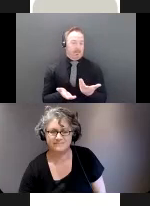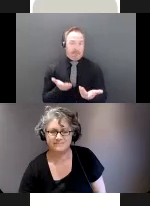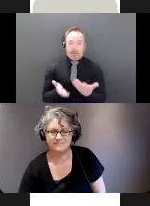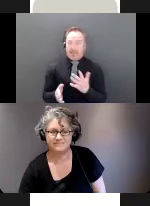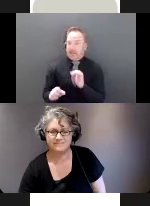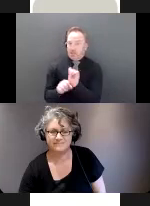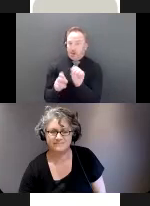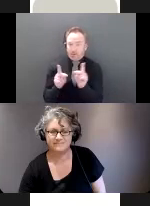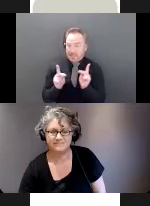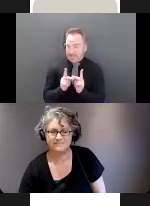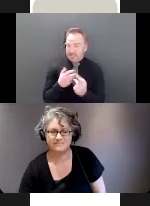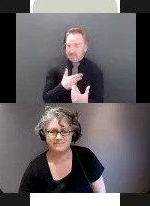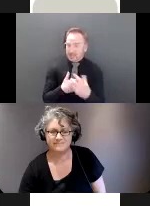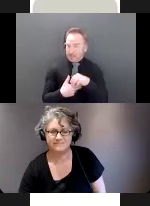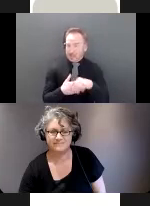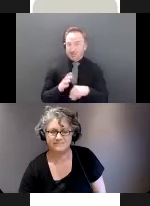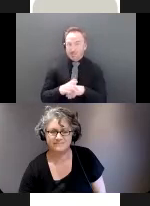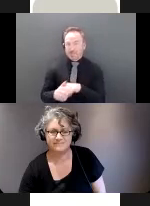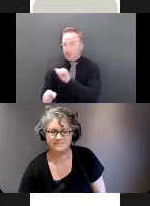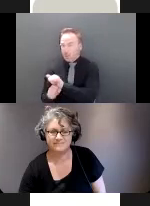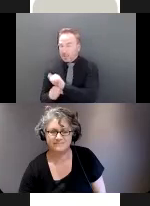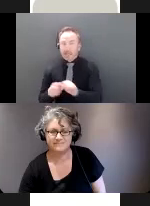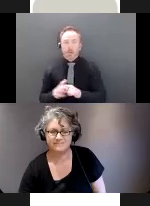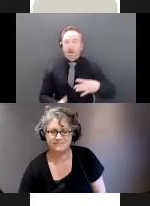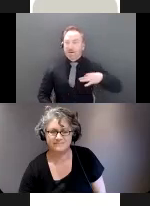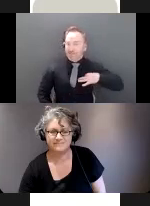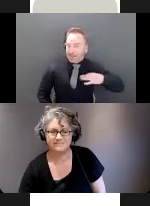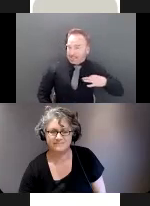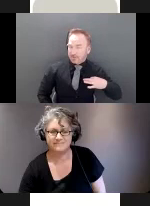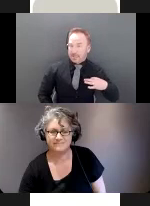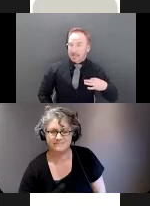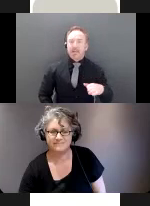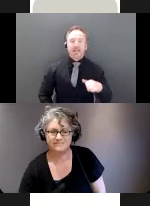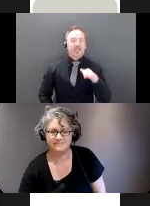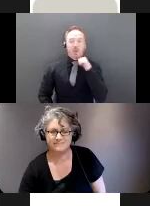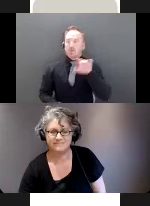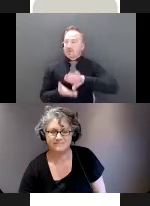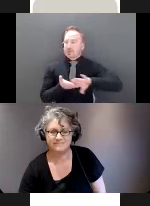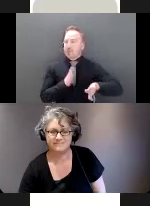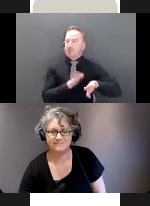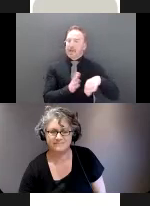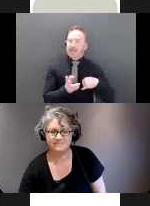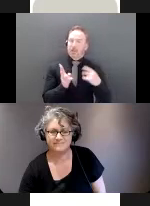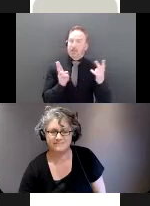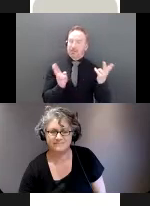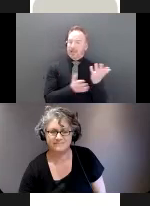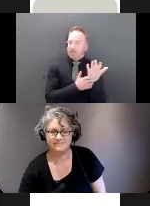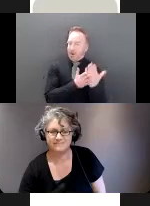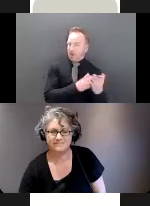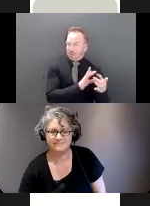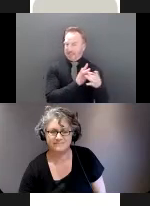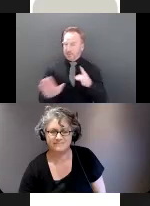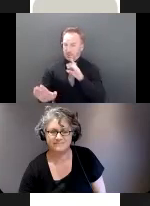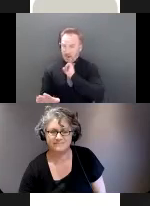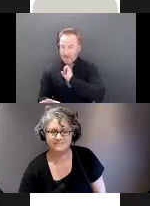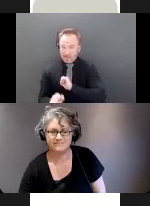they're working, and not excluding that, piece around her safety planning because of her age. Collection of data is